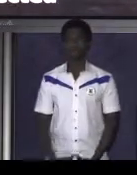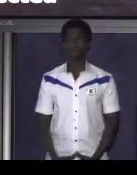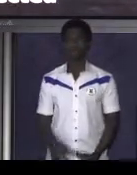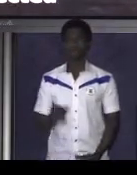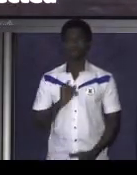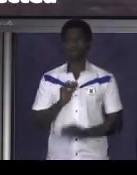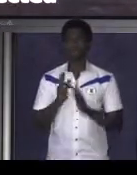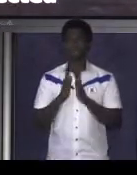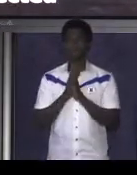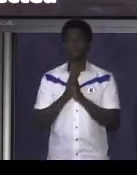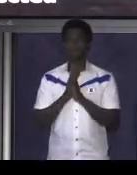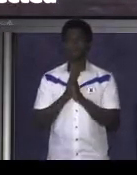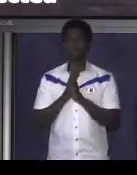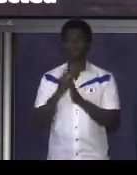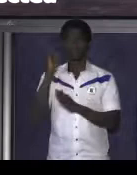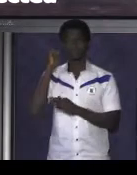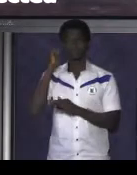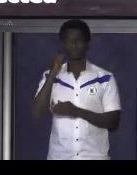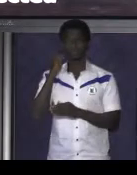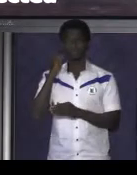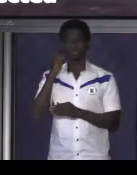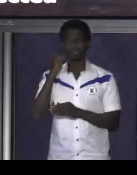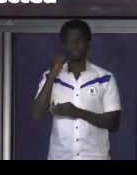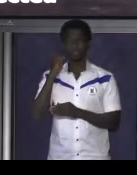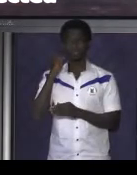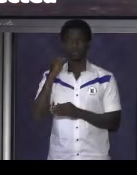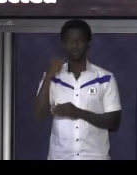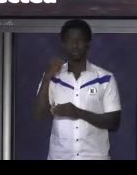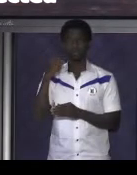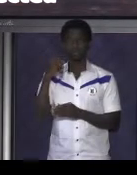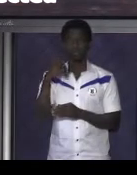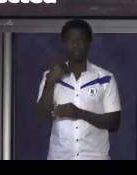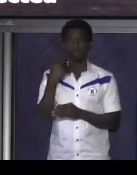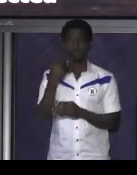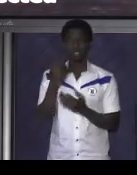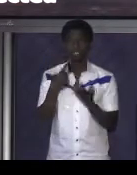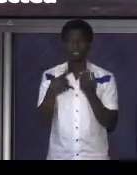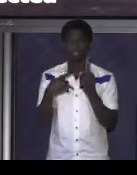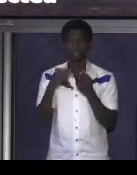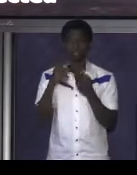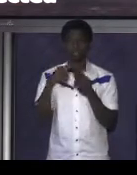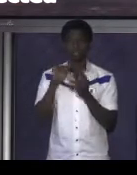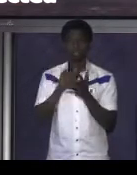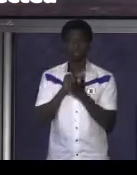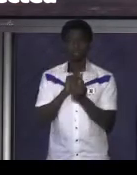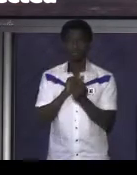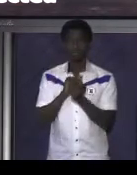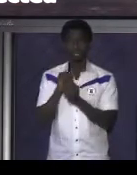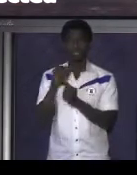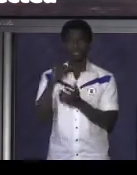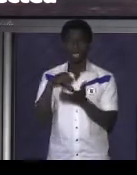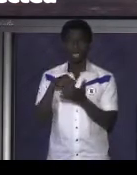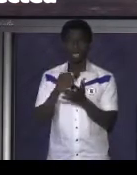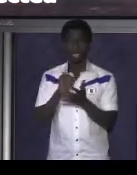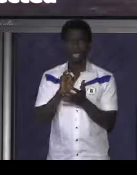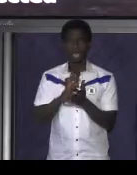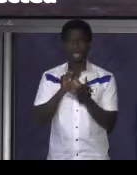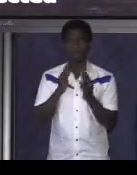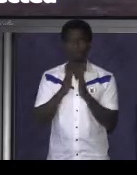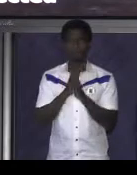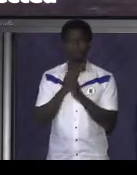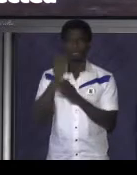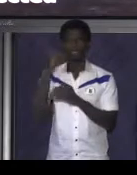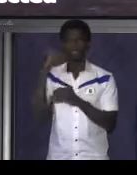I pray his wishes come to pass. This means that I pray his wishes